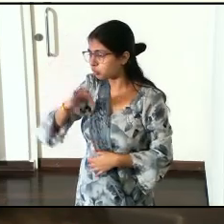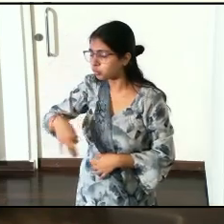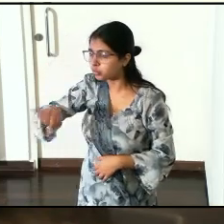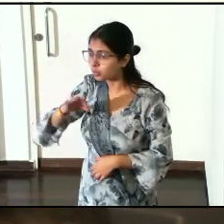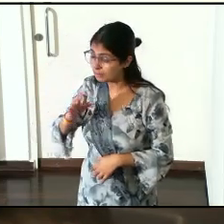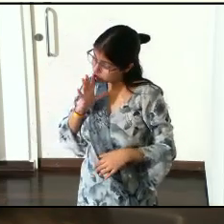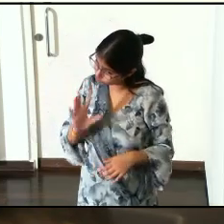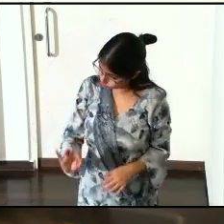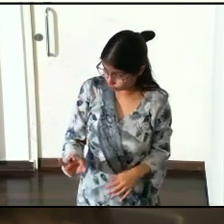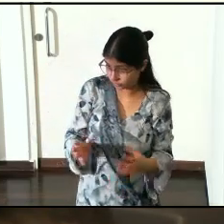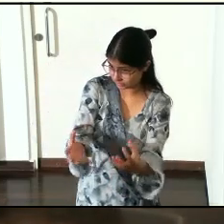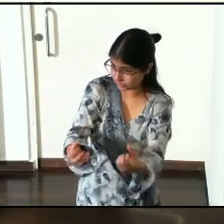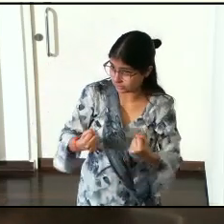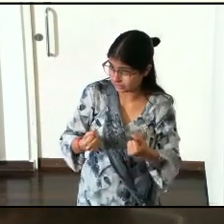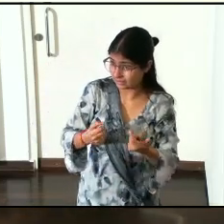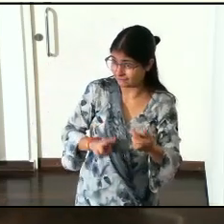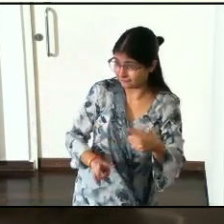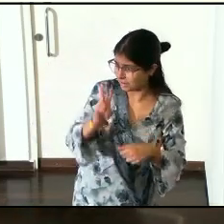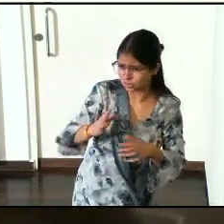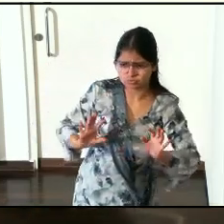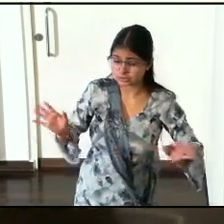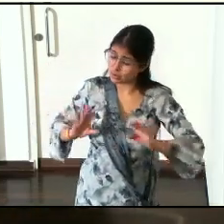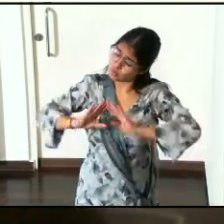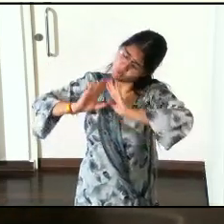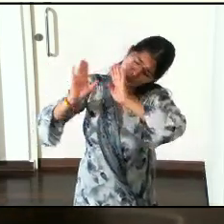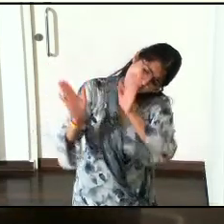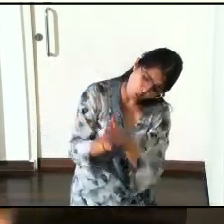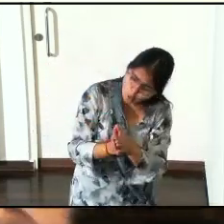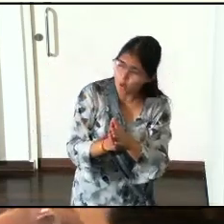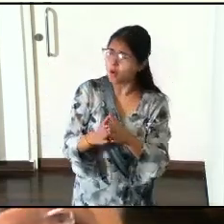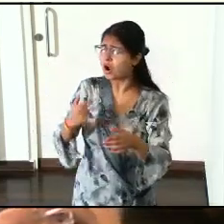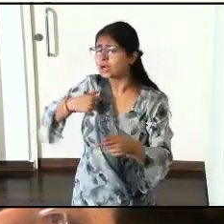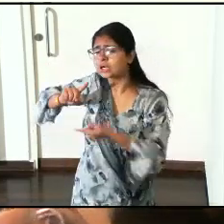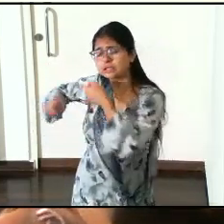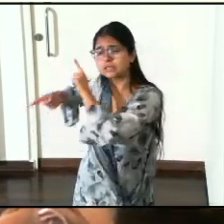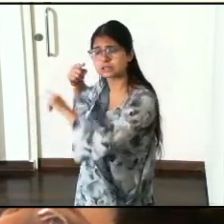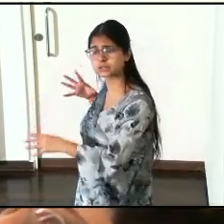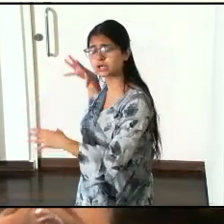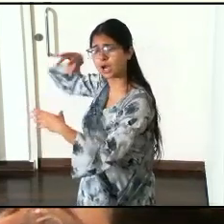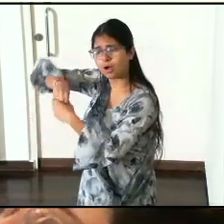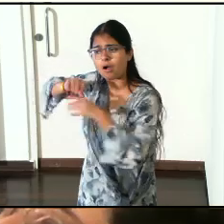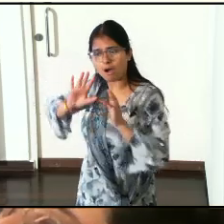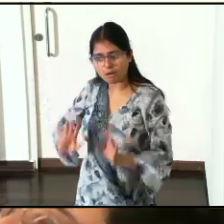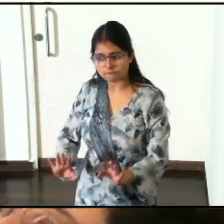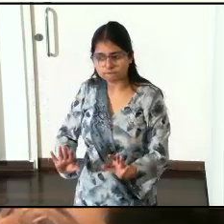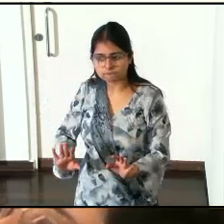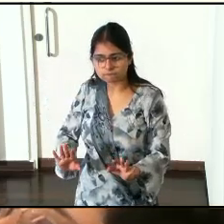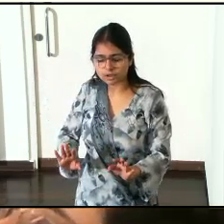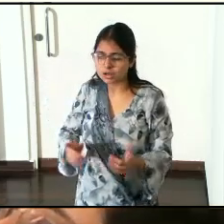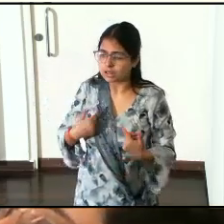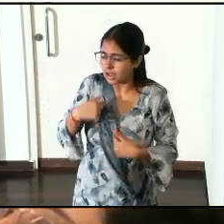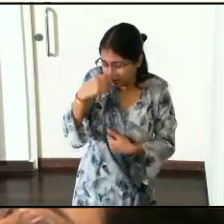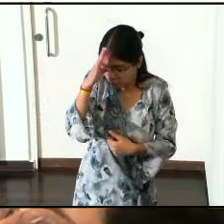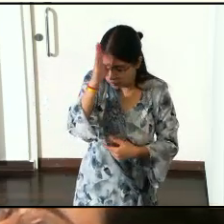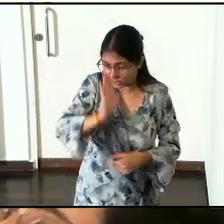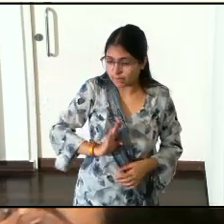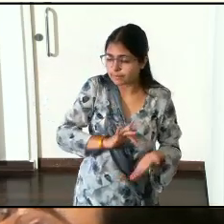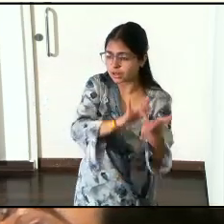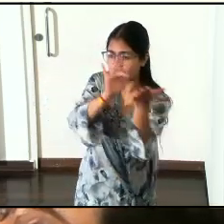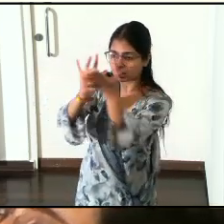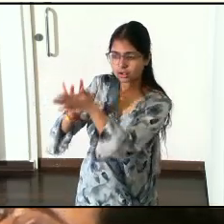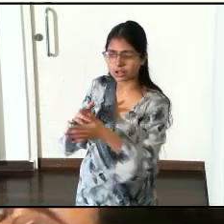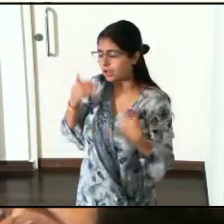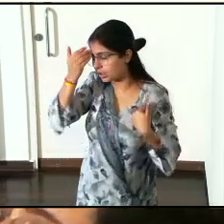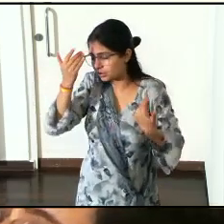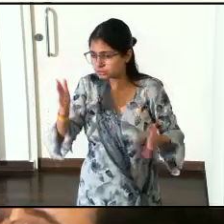and they're part of our history. We don't know who built which temple where. Sometimes we do,